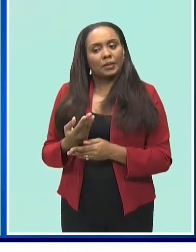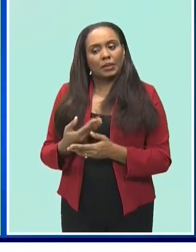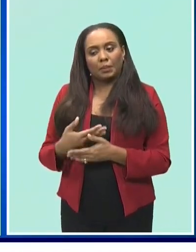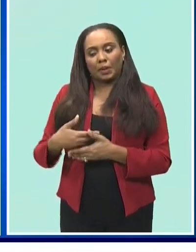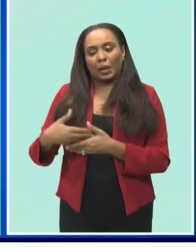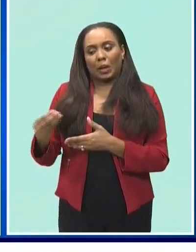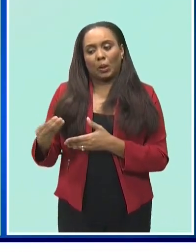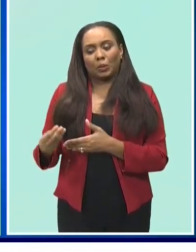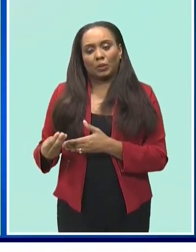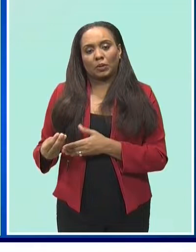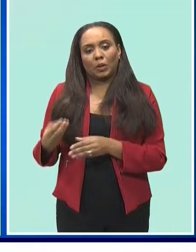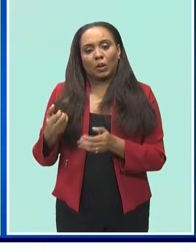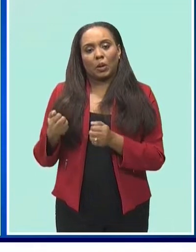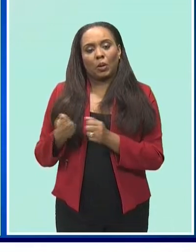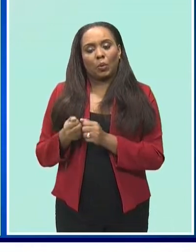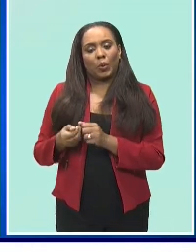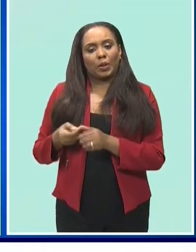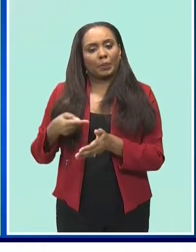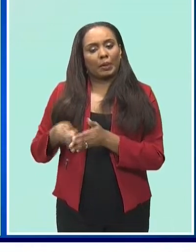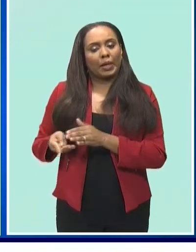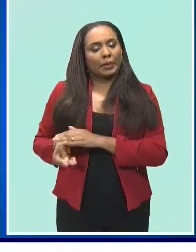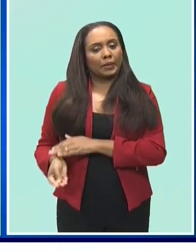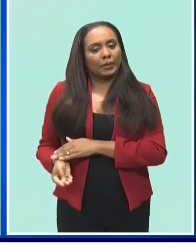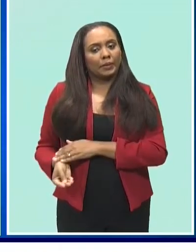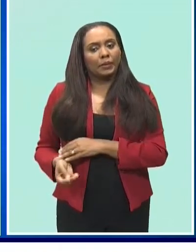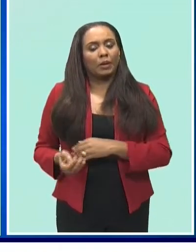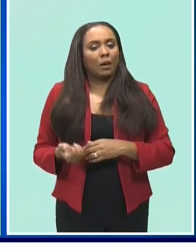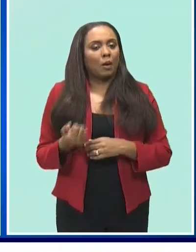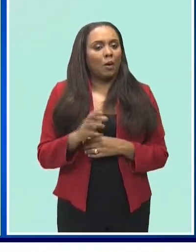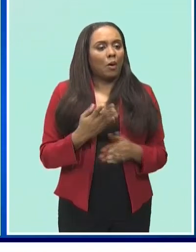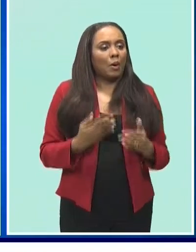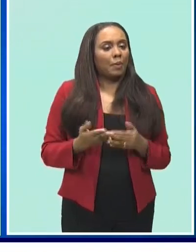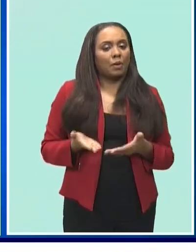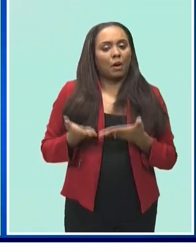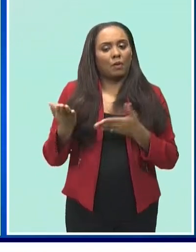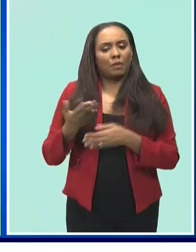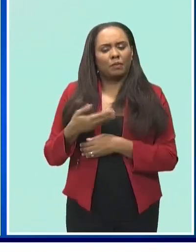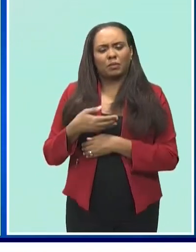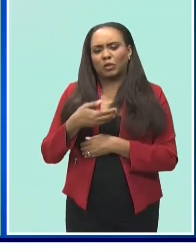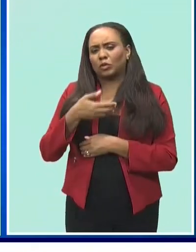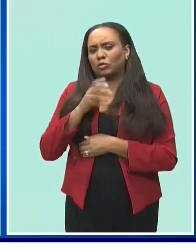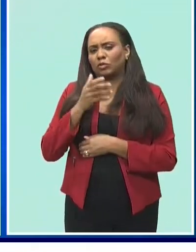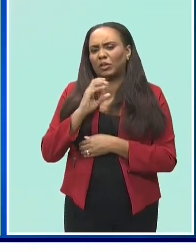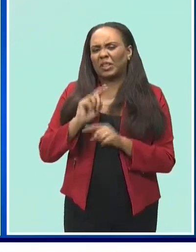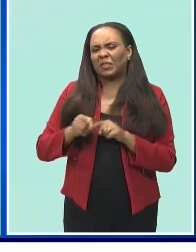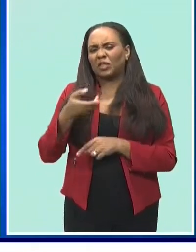And the officers do it, and they say, like, hold a drink, and all that kind of thing.